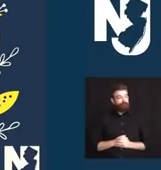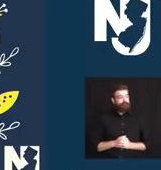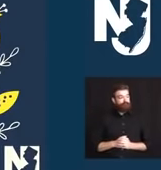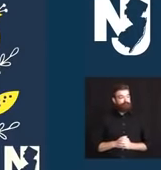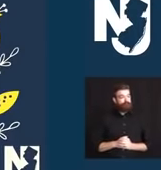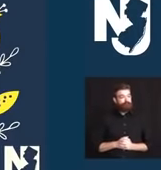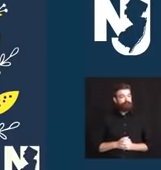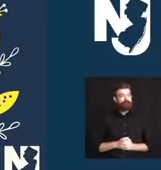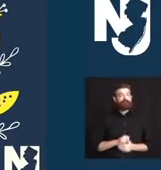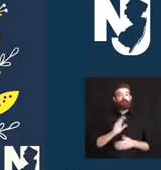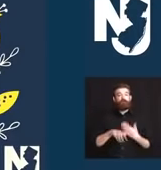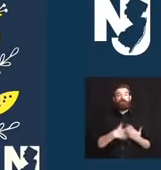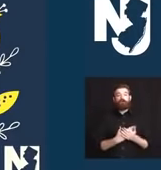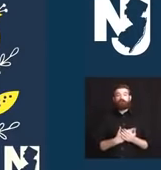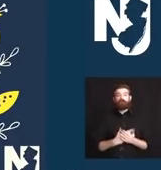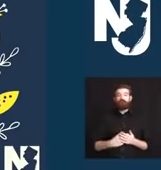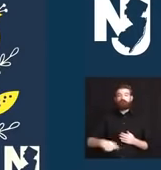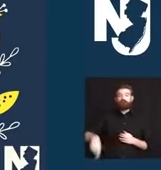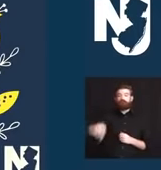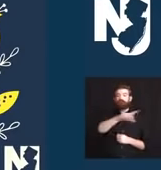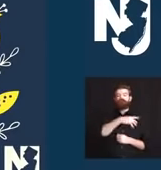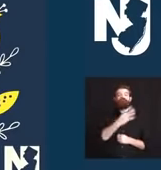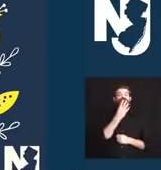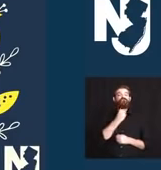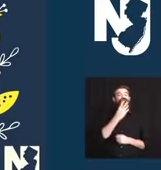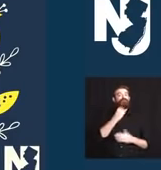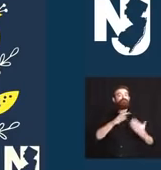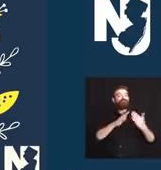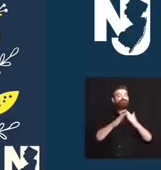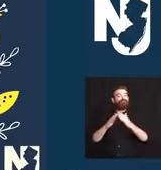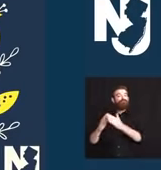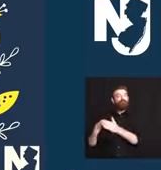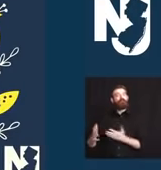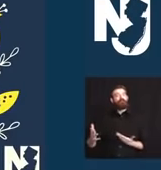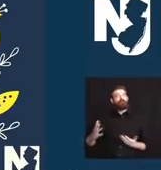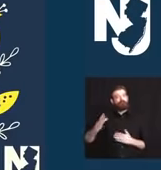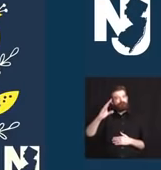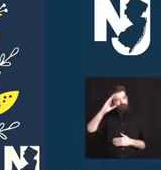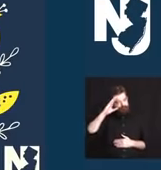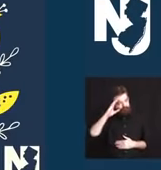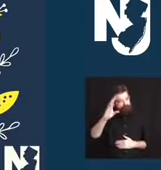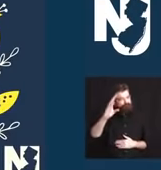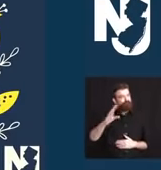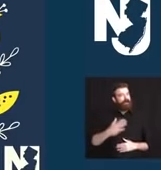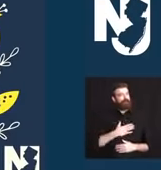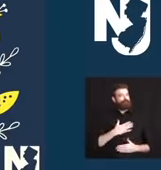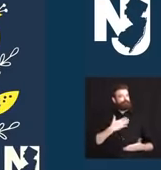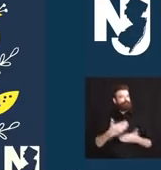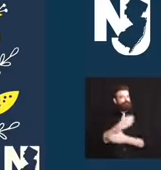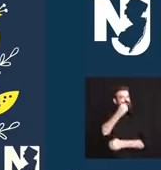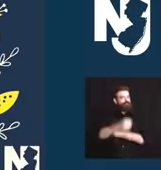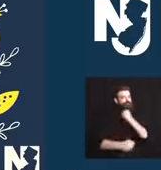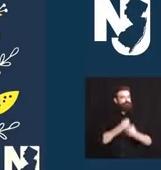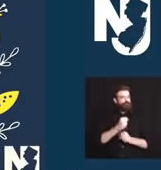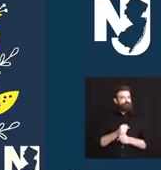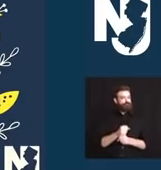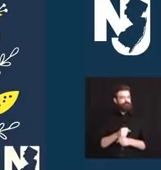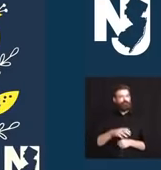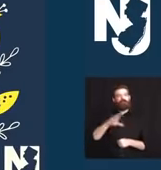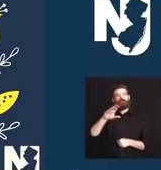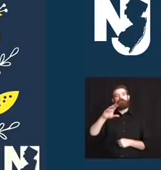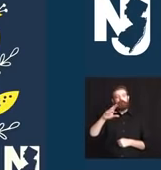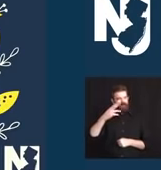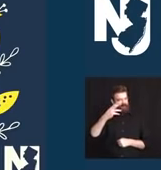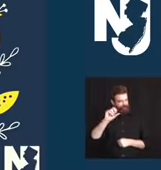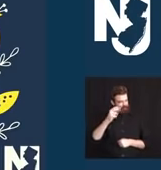Jewish community preparing to celebrate Rosh Hashanah in the new year, Shana Tova. May this be a sweet year of